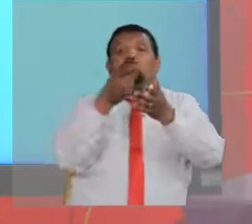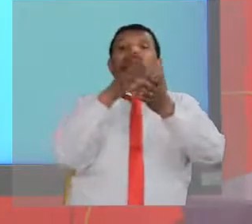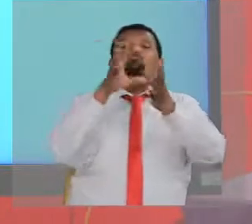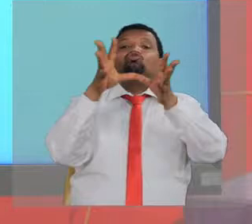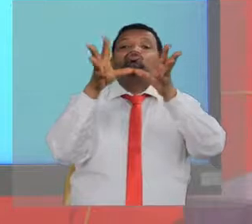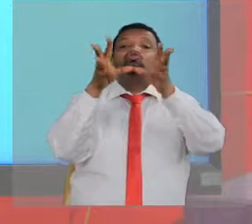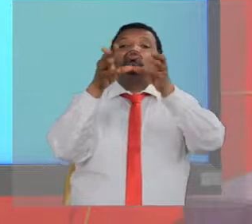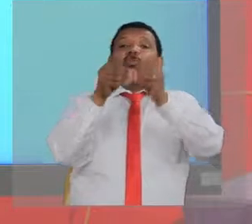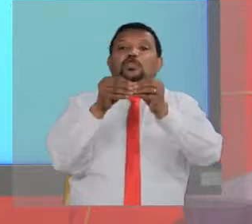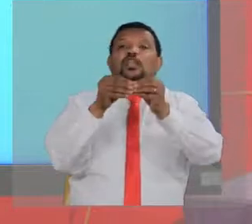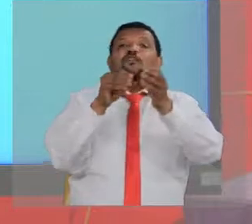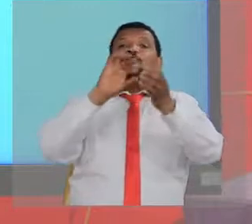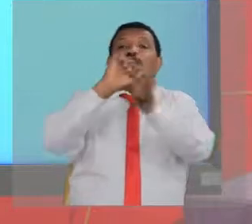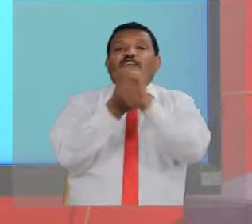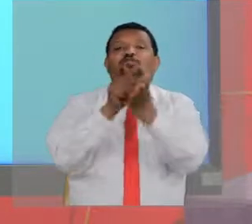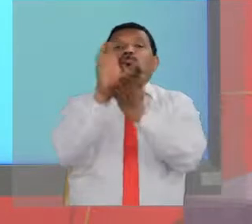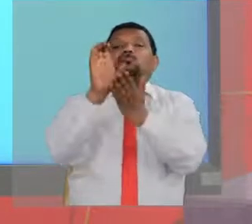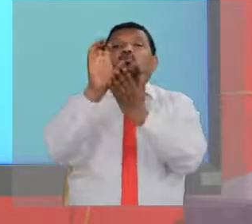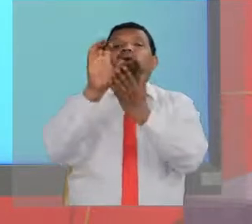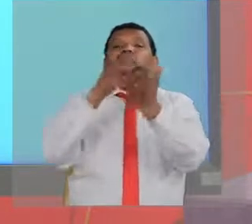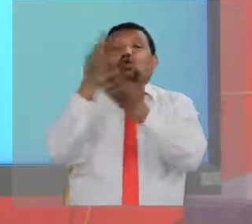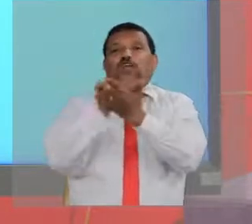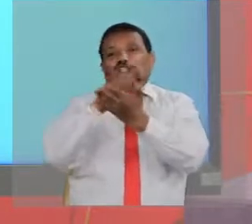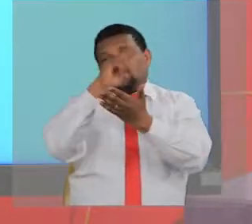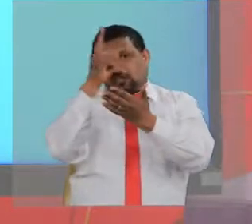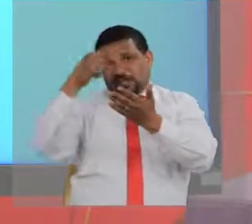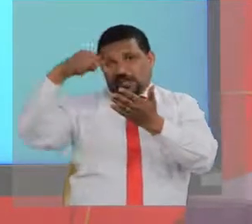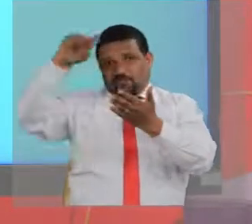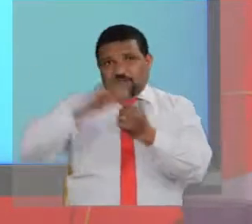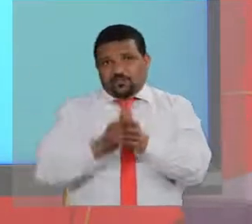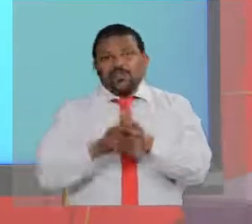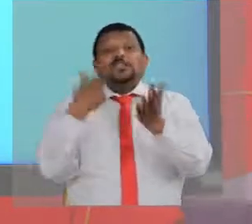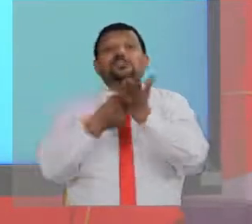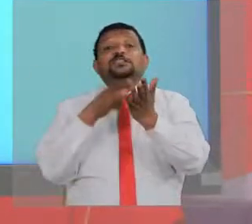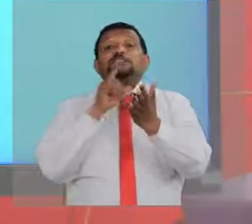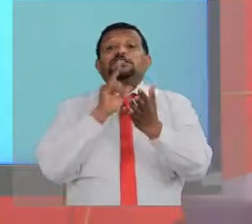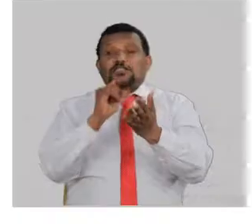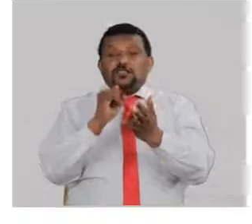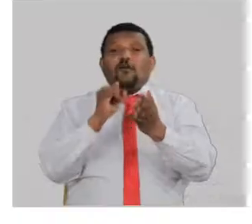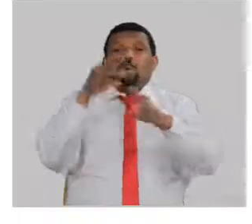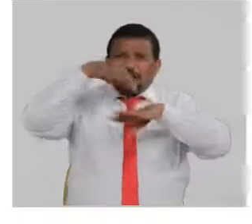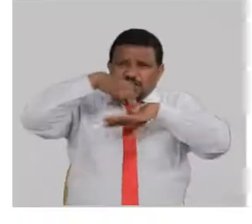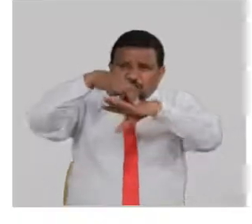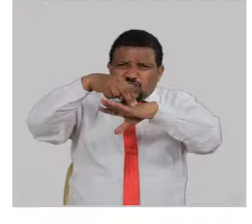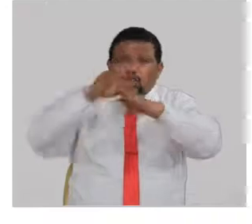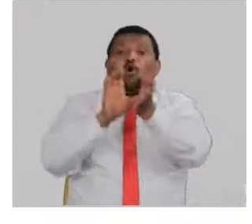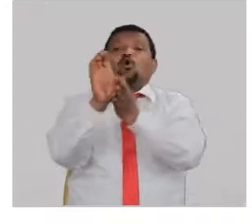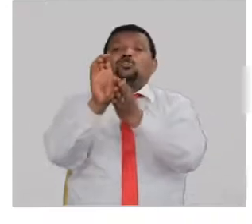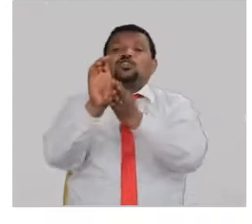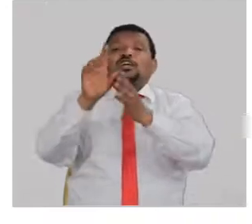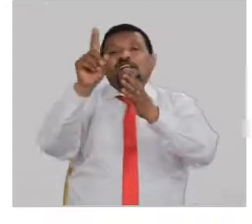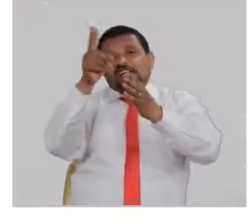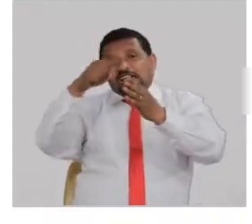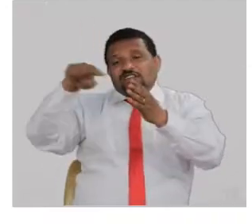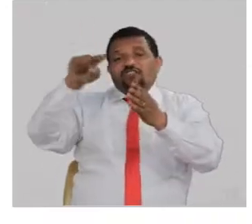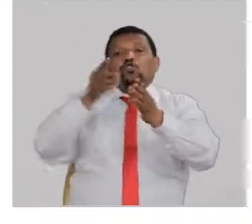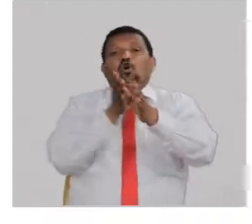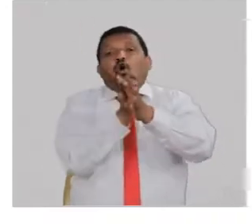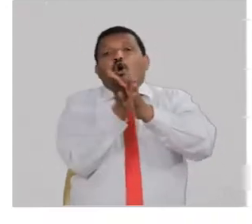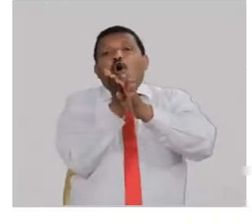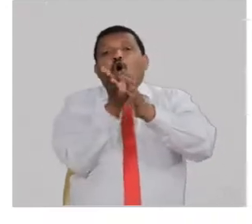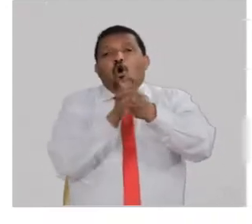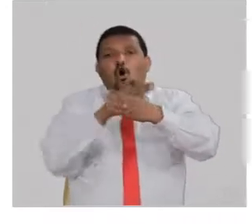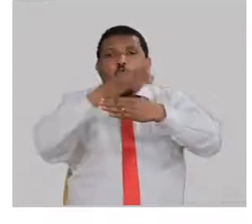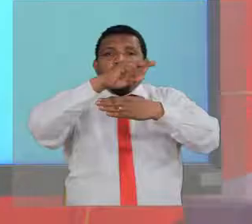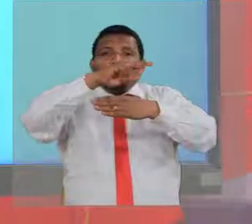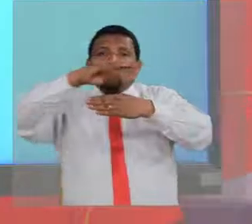curve. This is the total fixed cost curve. The total fixed cost curve is a horizontal